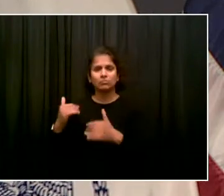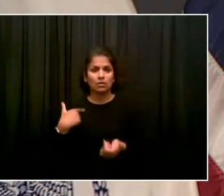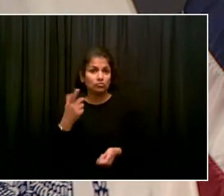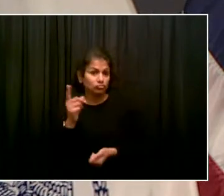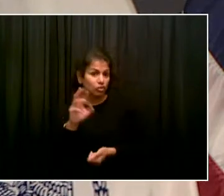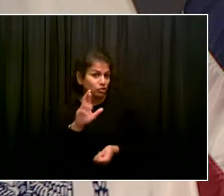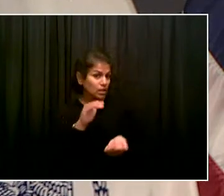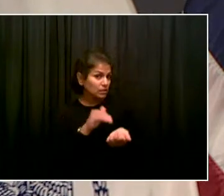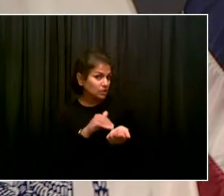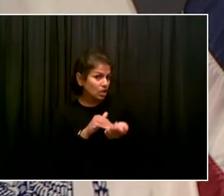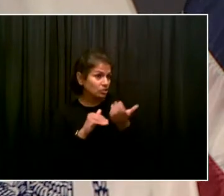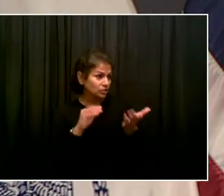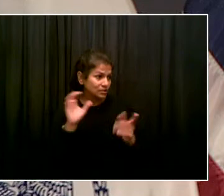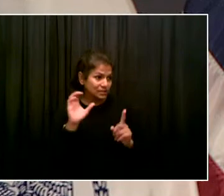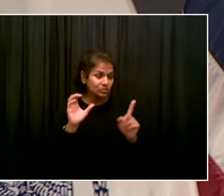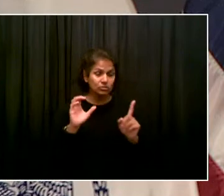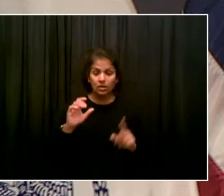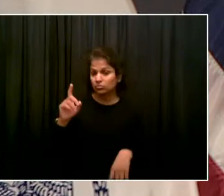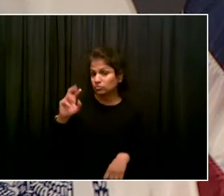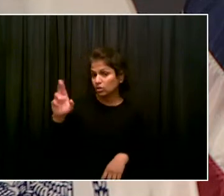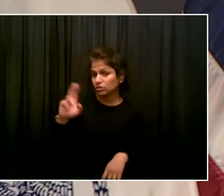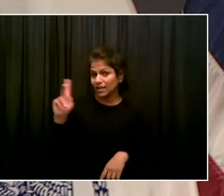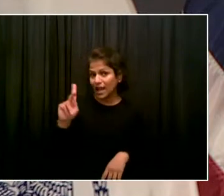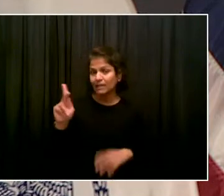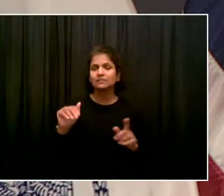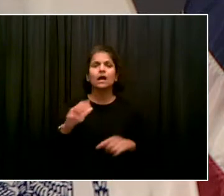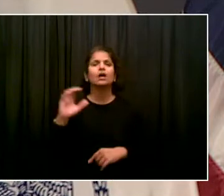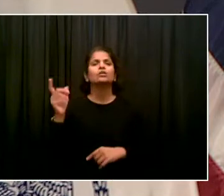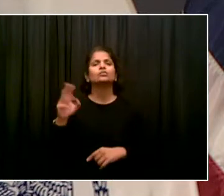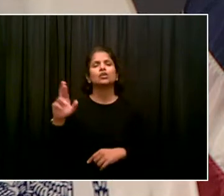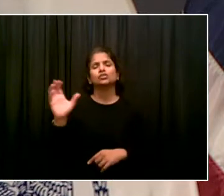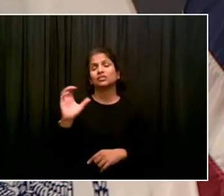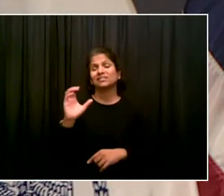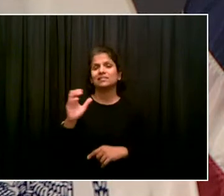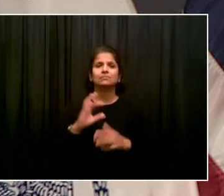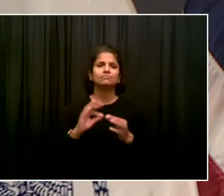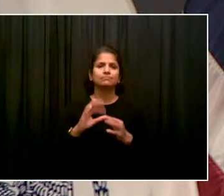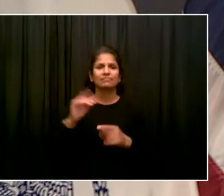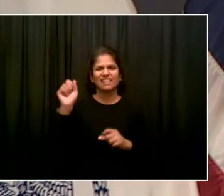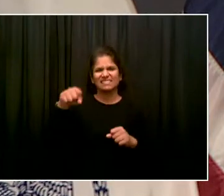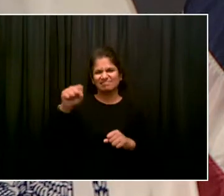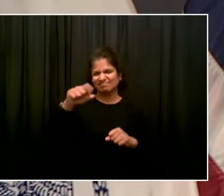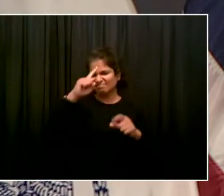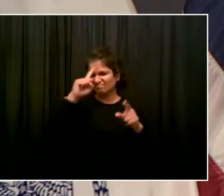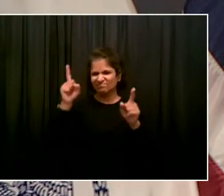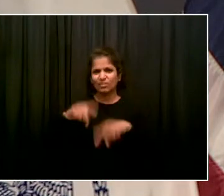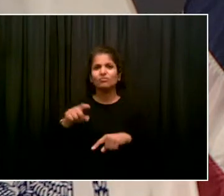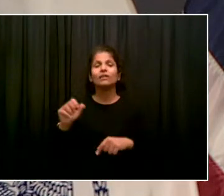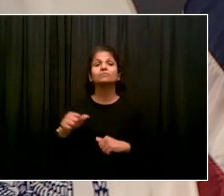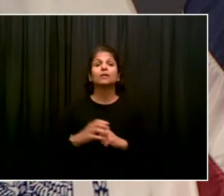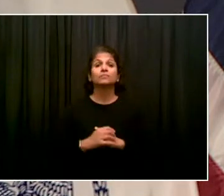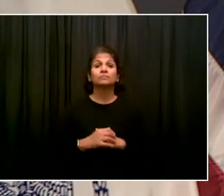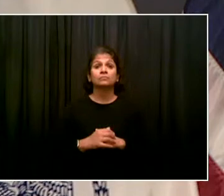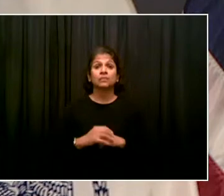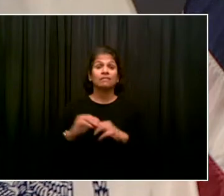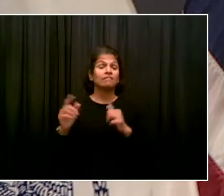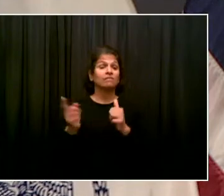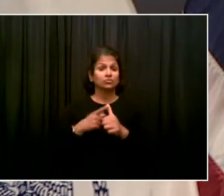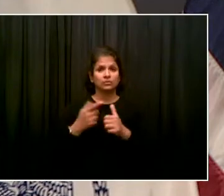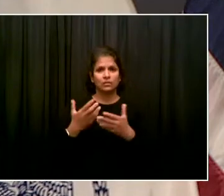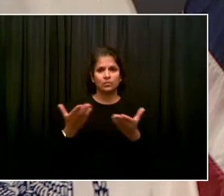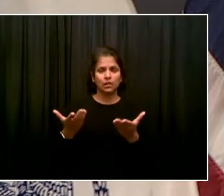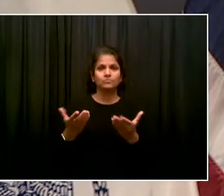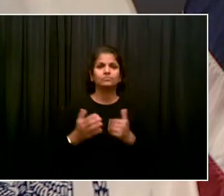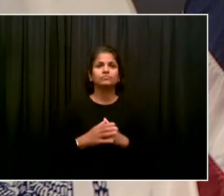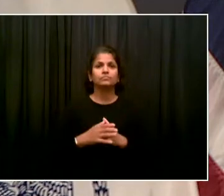Thank you so much, sir. And I agree with you. The first and most important point is to remember that first doses are even